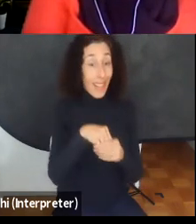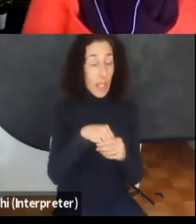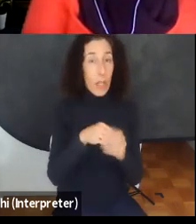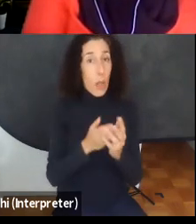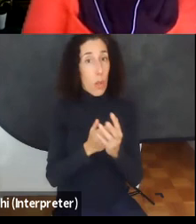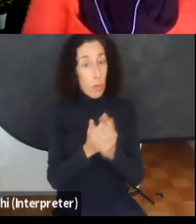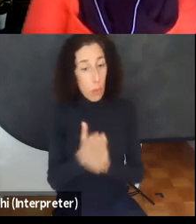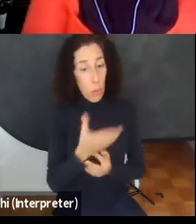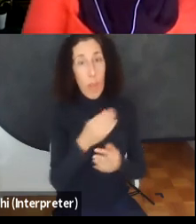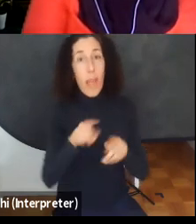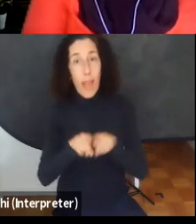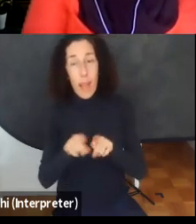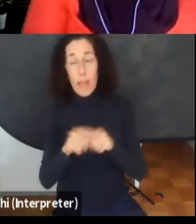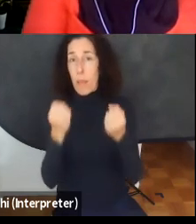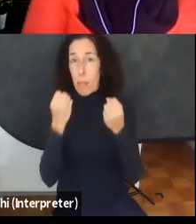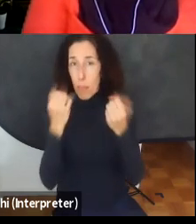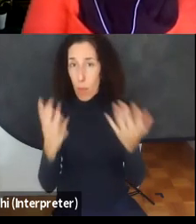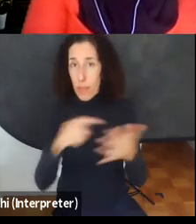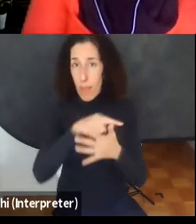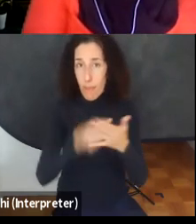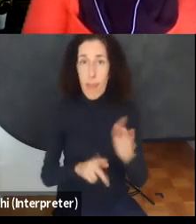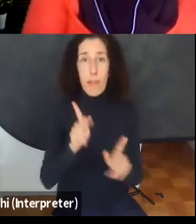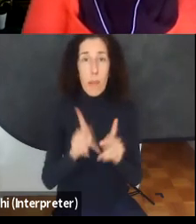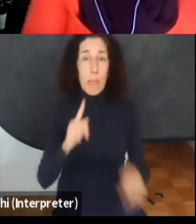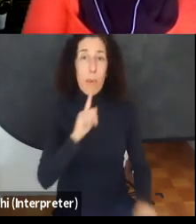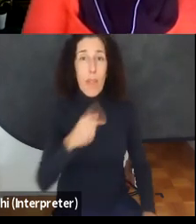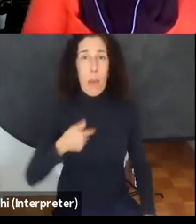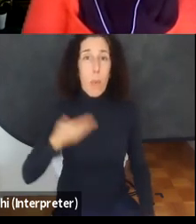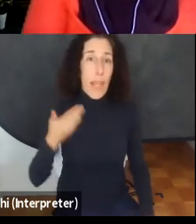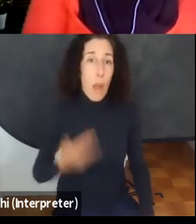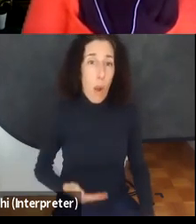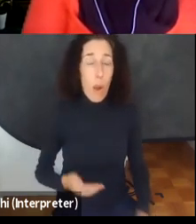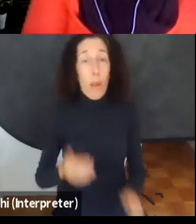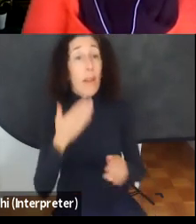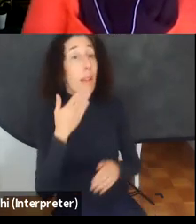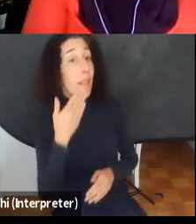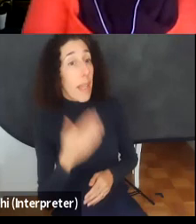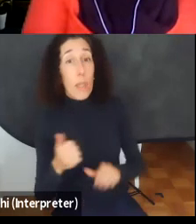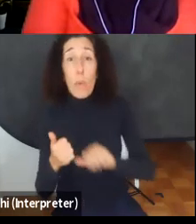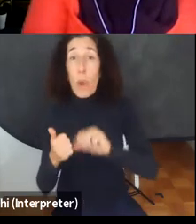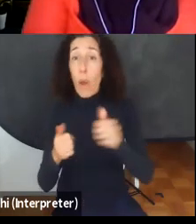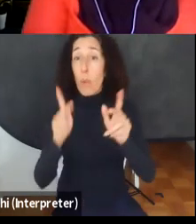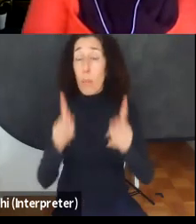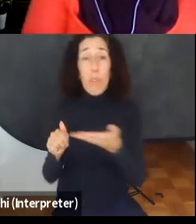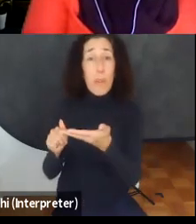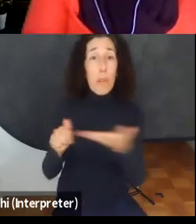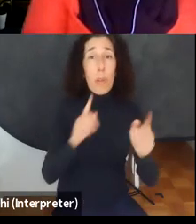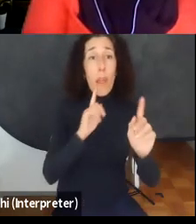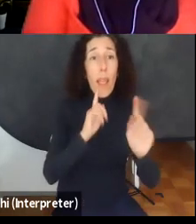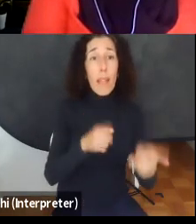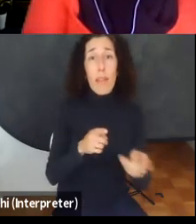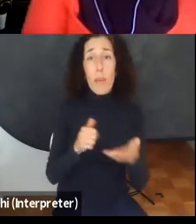the multifaceted people who we are. Thank you. Anyone else want to take on this very narrow